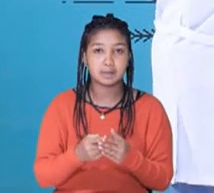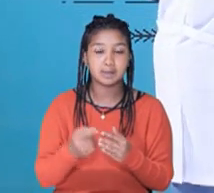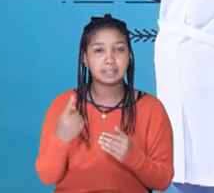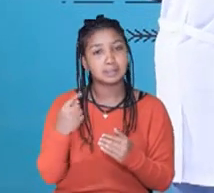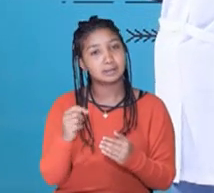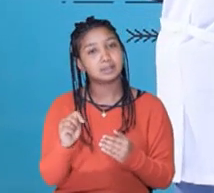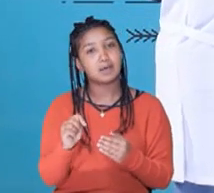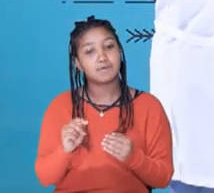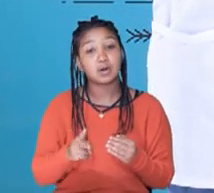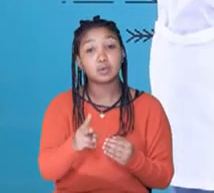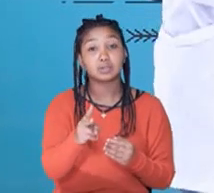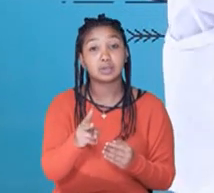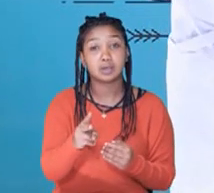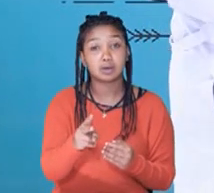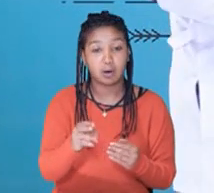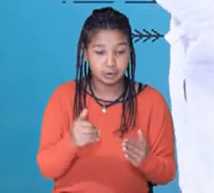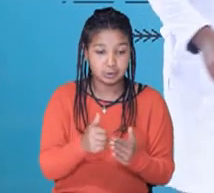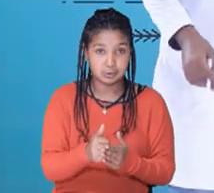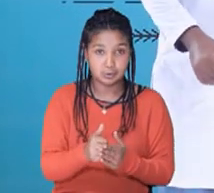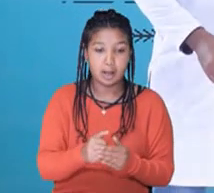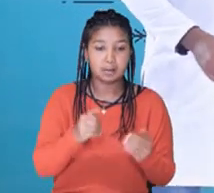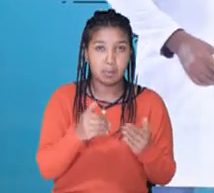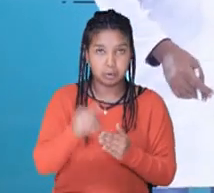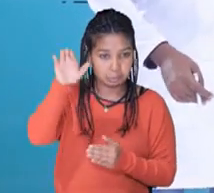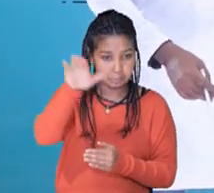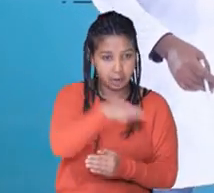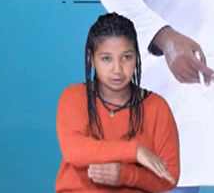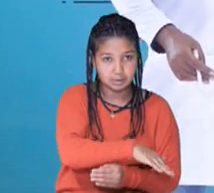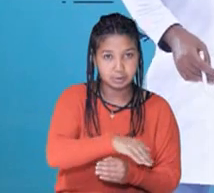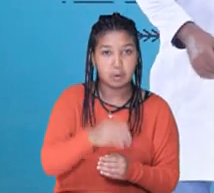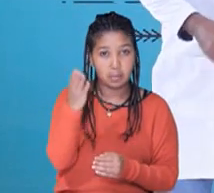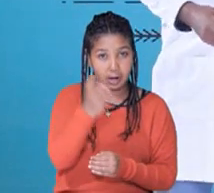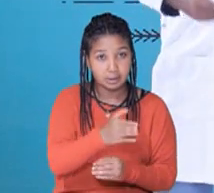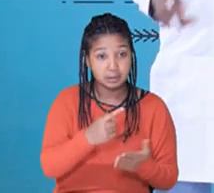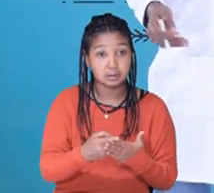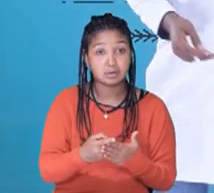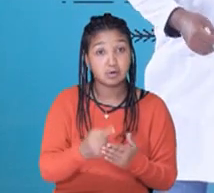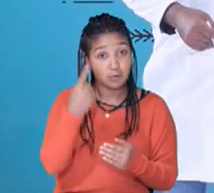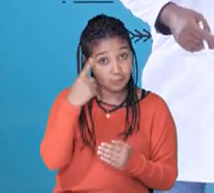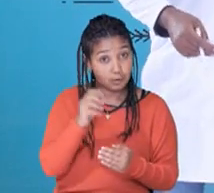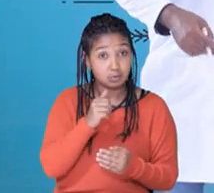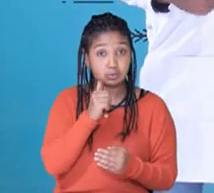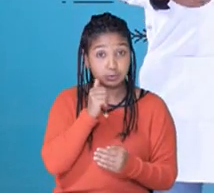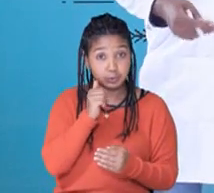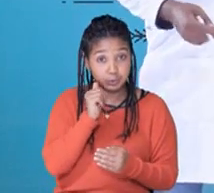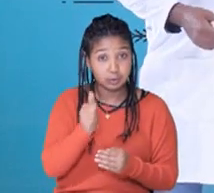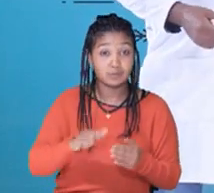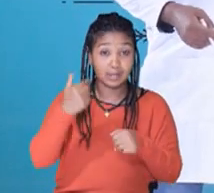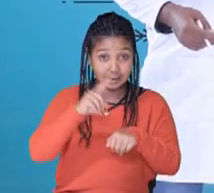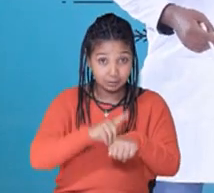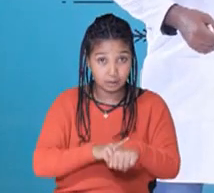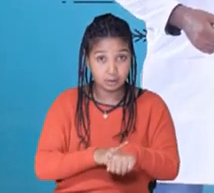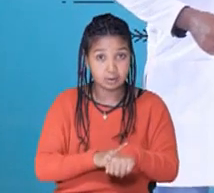the velocity as they reach at the bottom. So this is all for today. For next